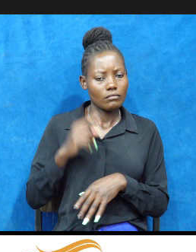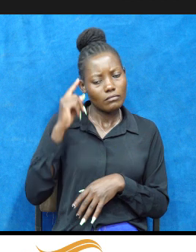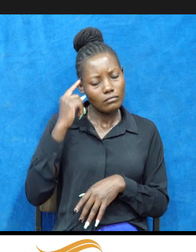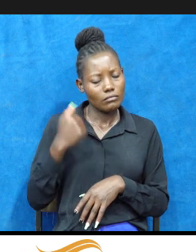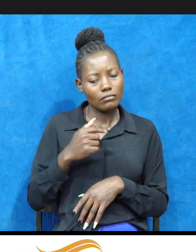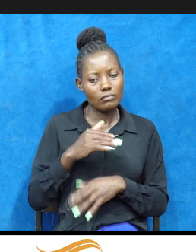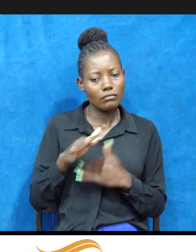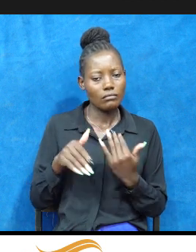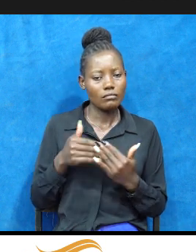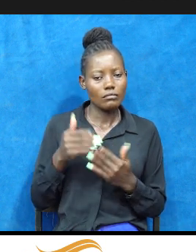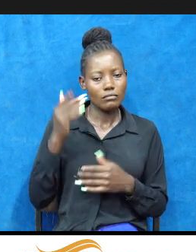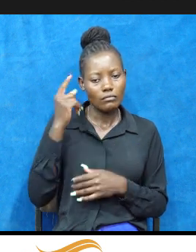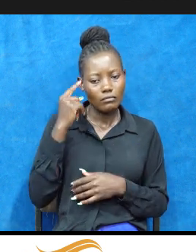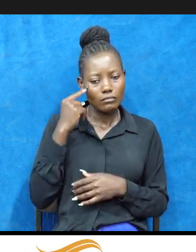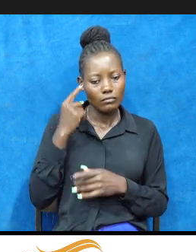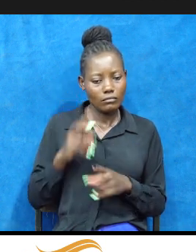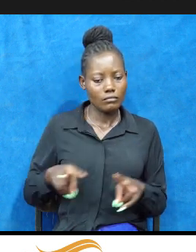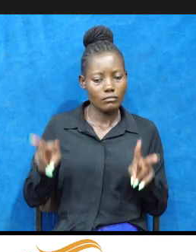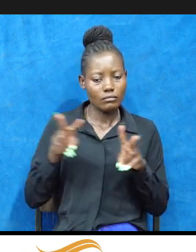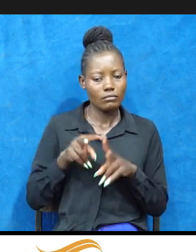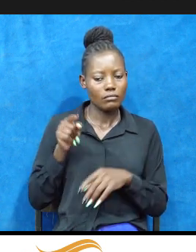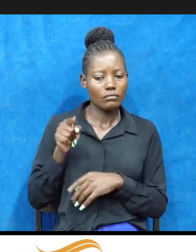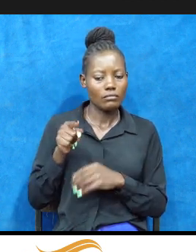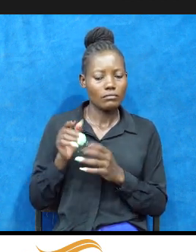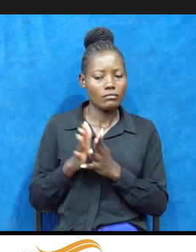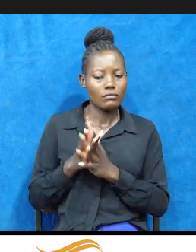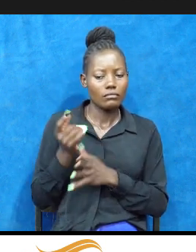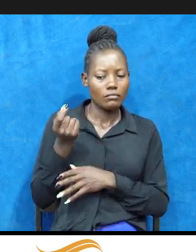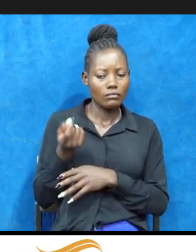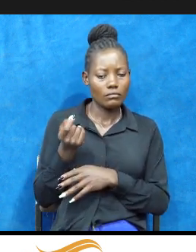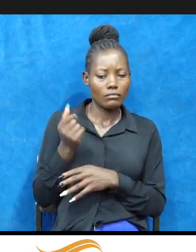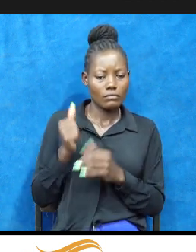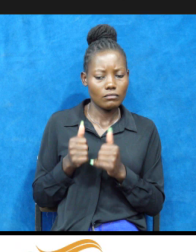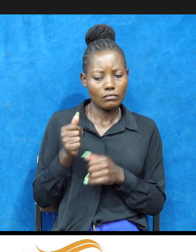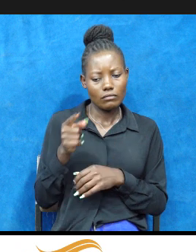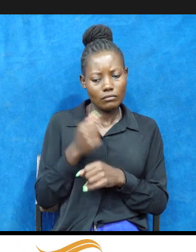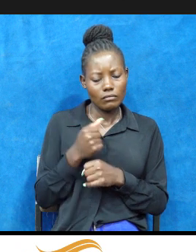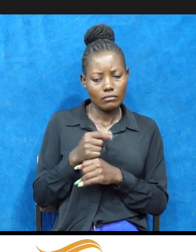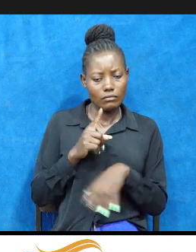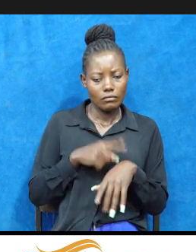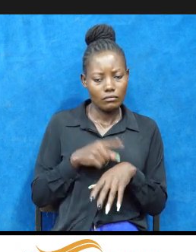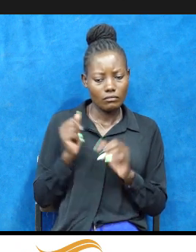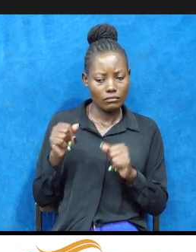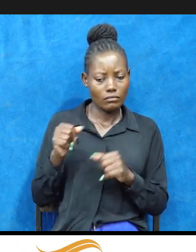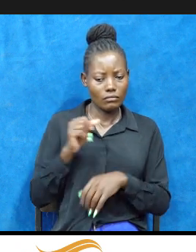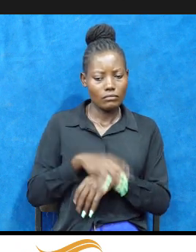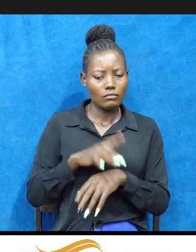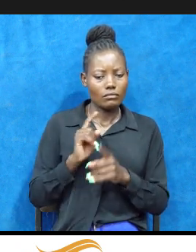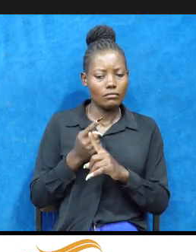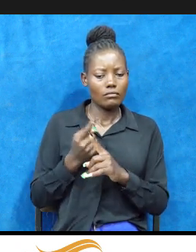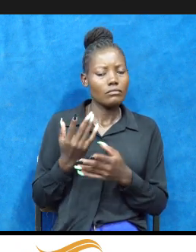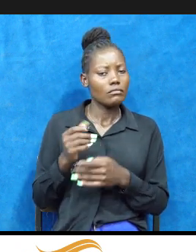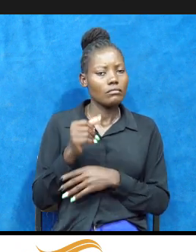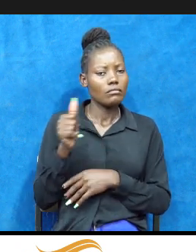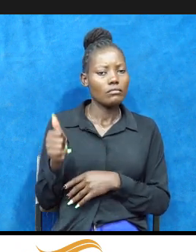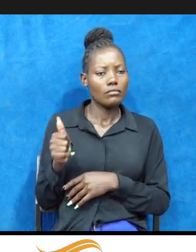we all realize the value of that. And those small adjustments you make over time can really make the difference. So some athletes may